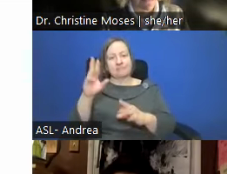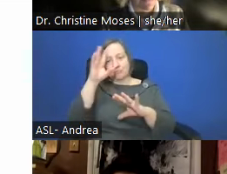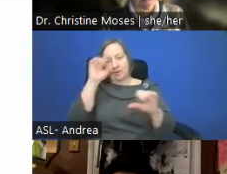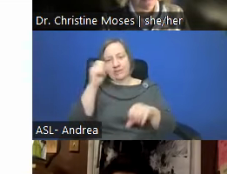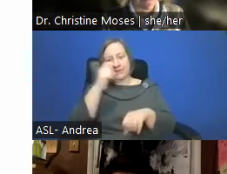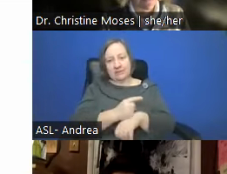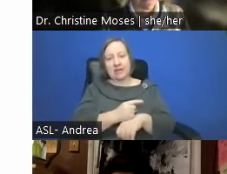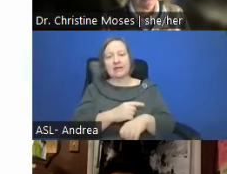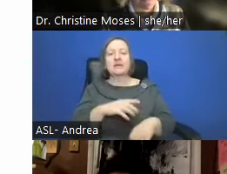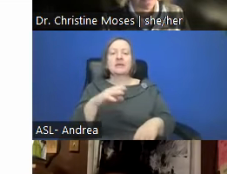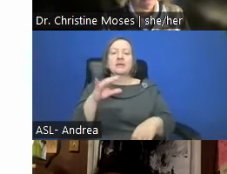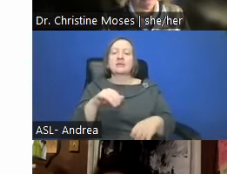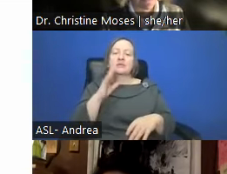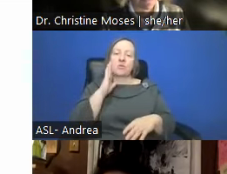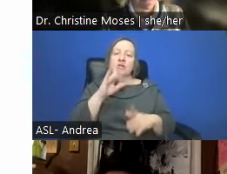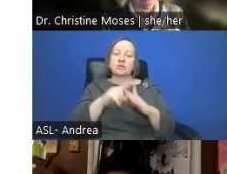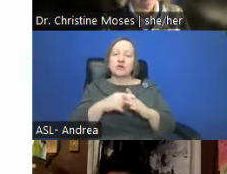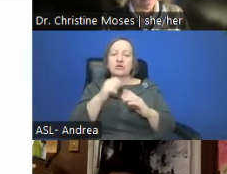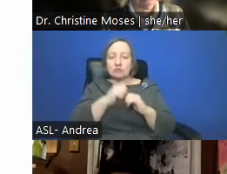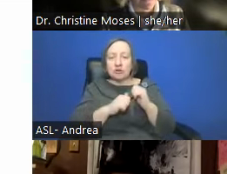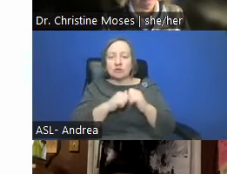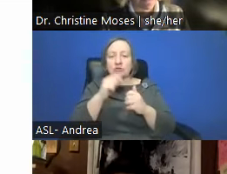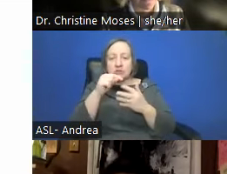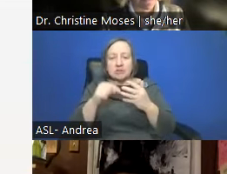with subcommittee meetings the week of February 27th.